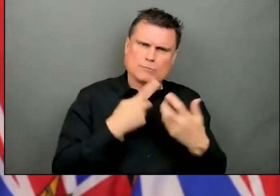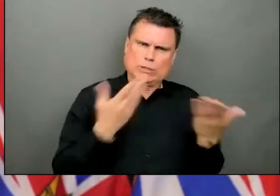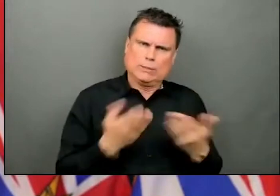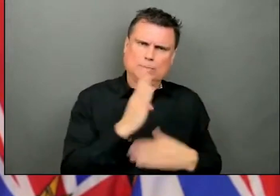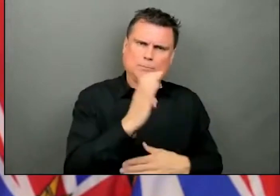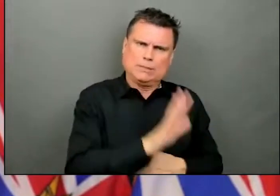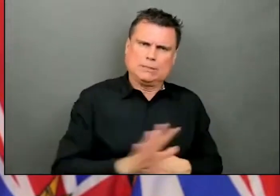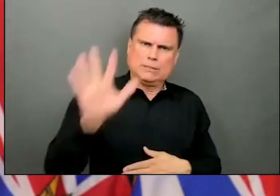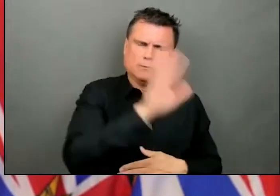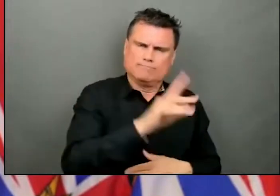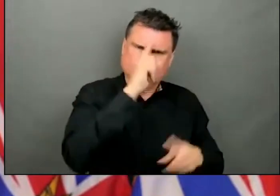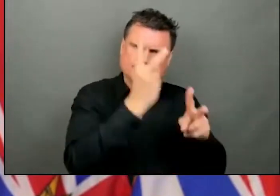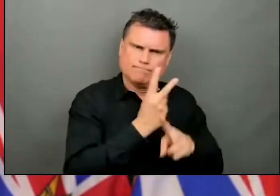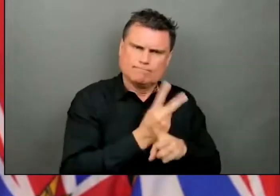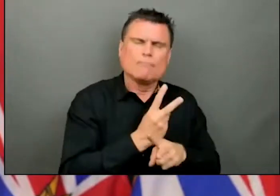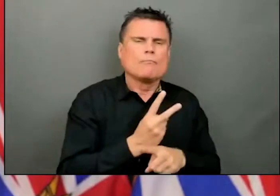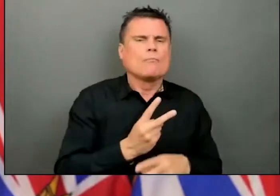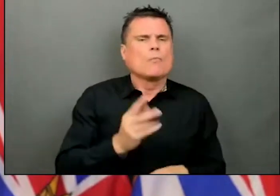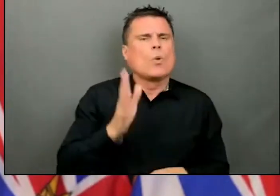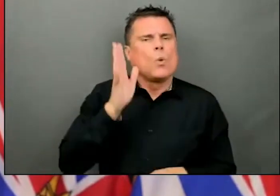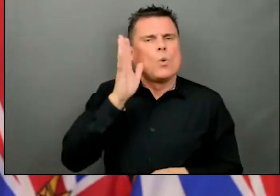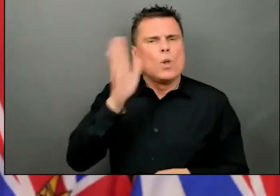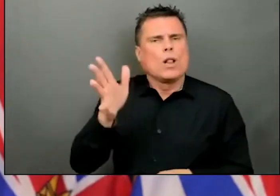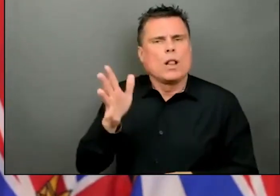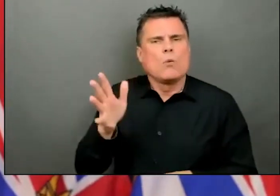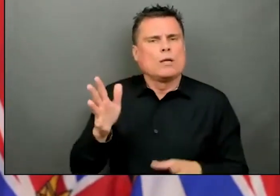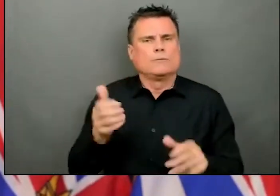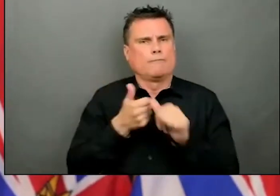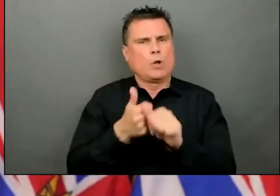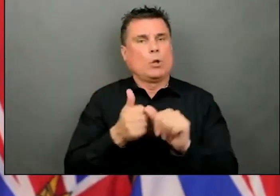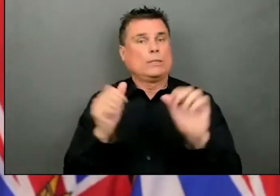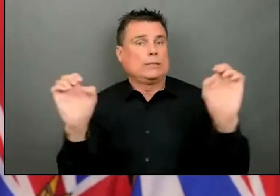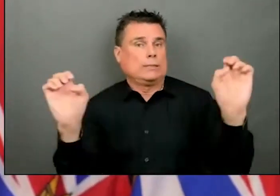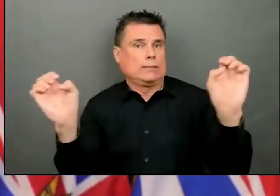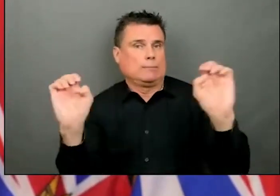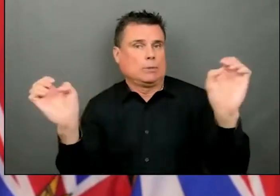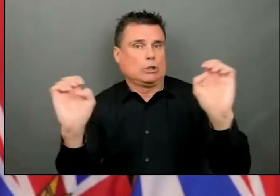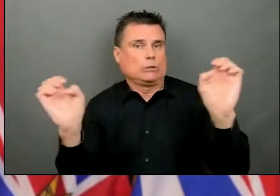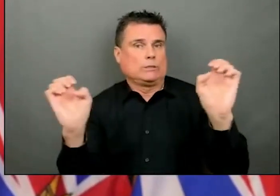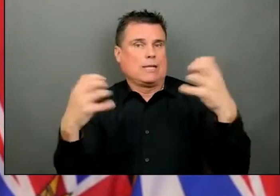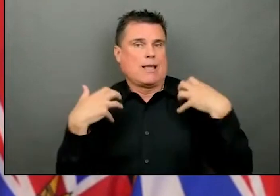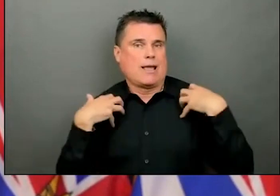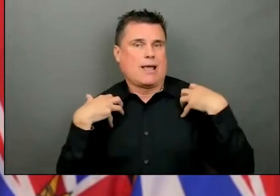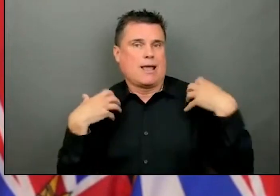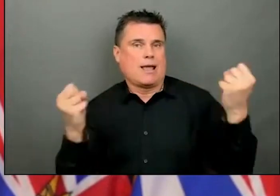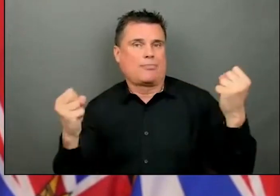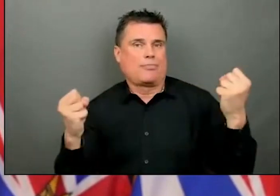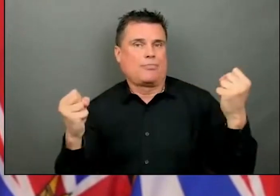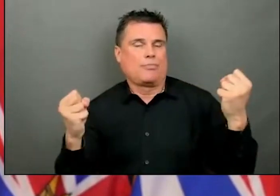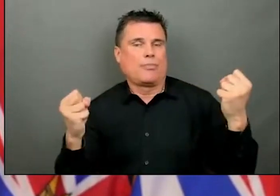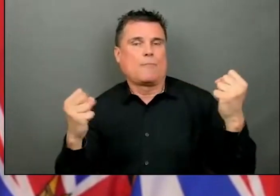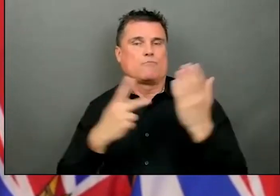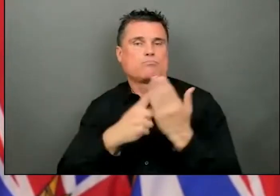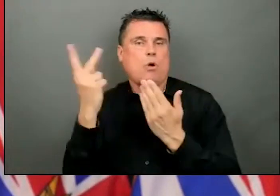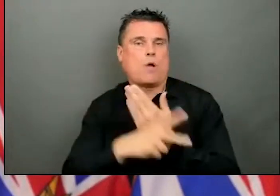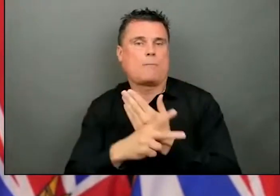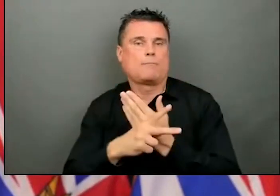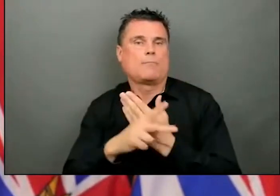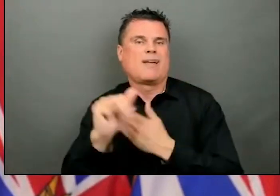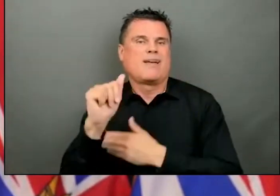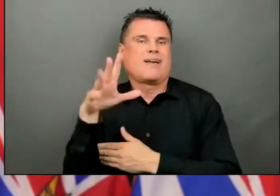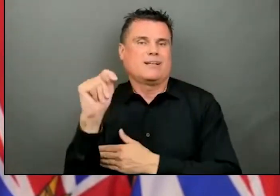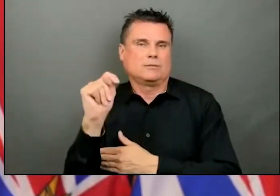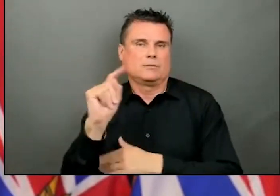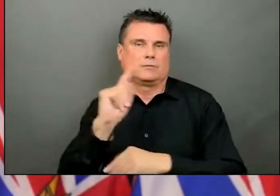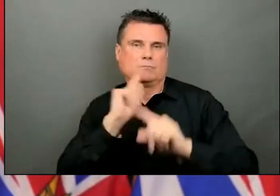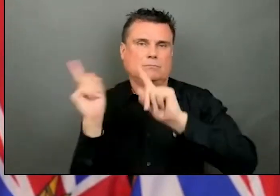Those orders will be finalized. They've been appealed by Dr. Henry, myself, and Minister Dix for months and months for people to follow